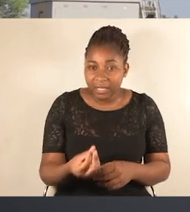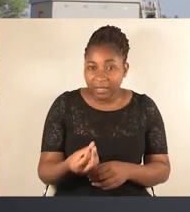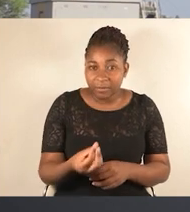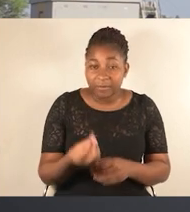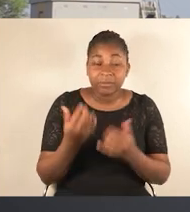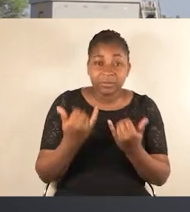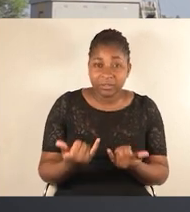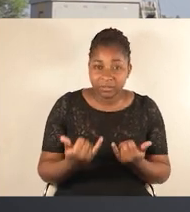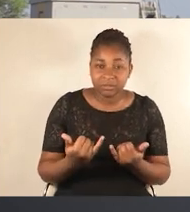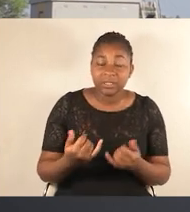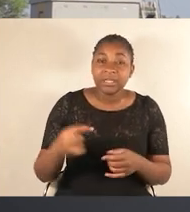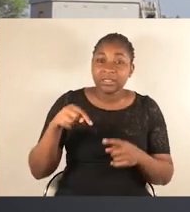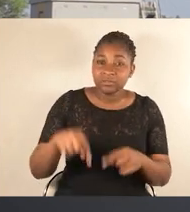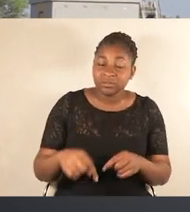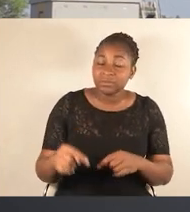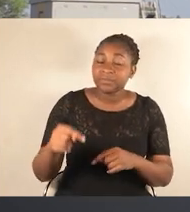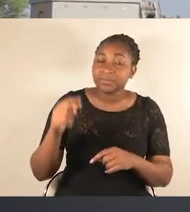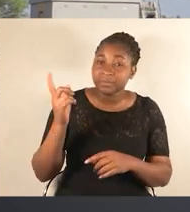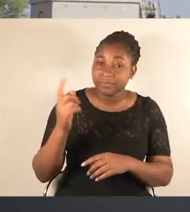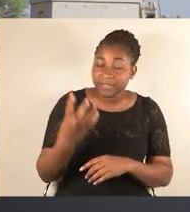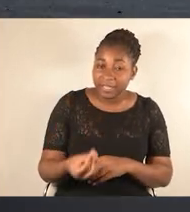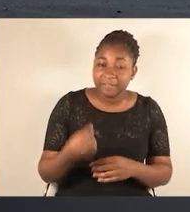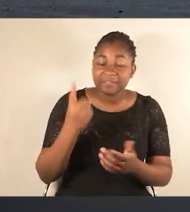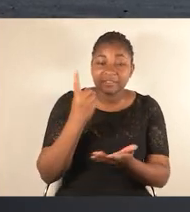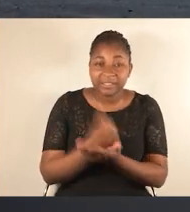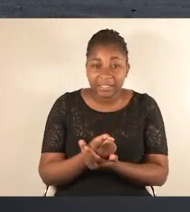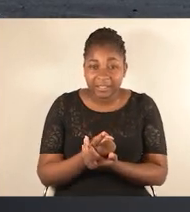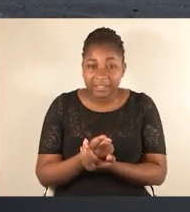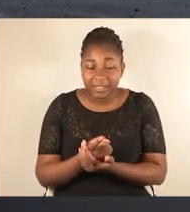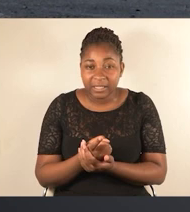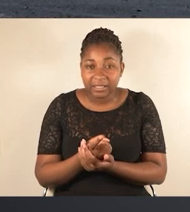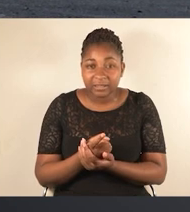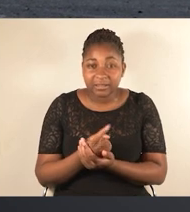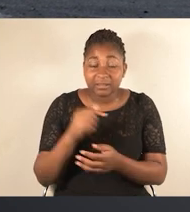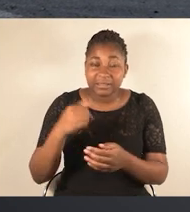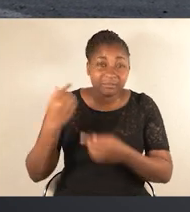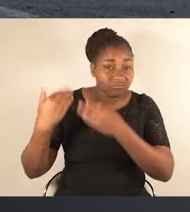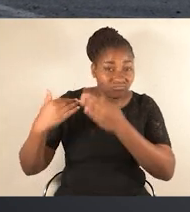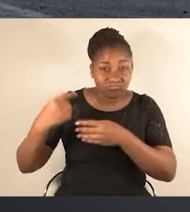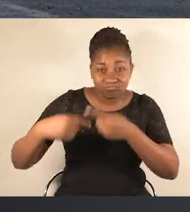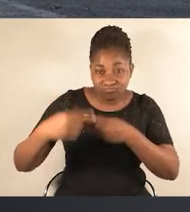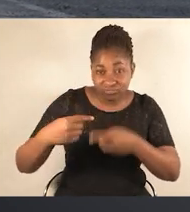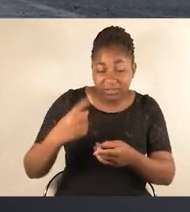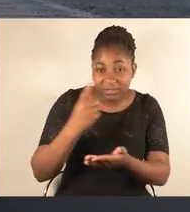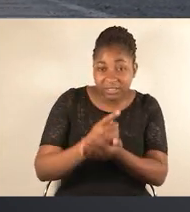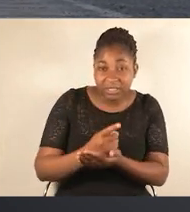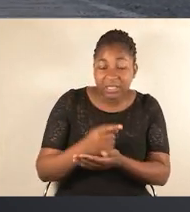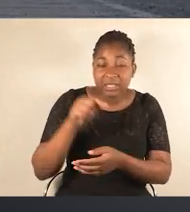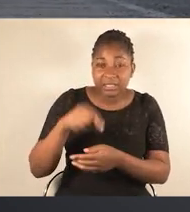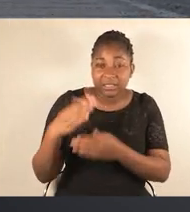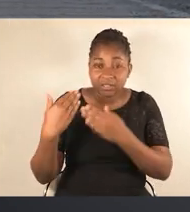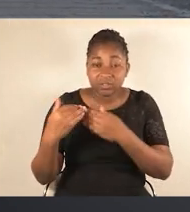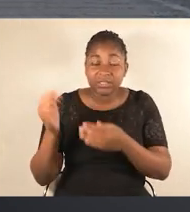have rehabilitated. To date, we have done one of the shoulders